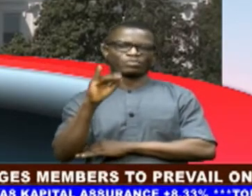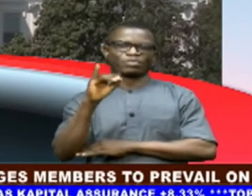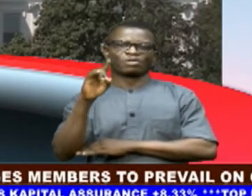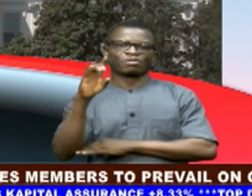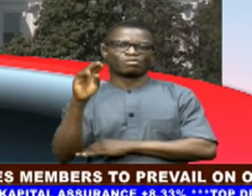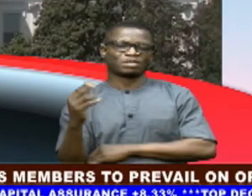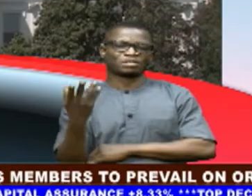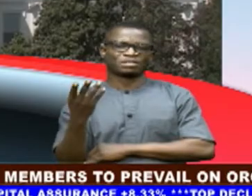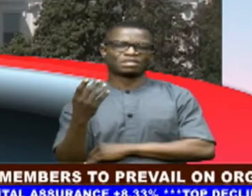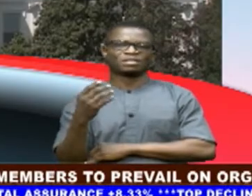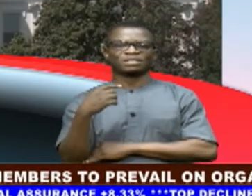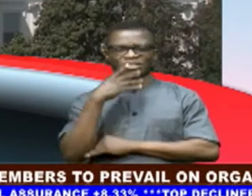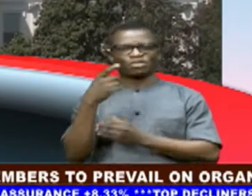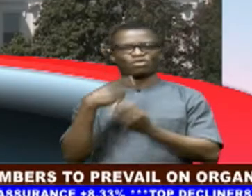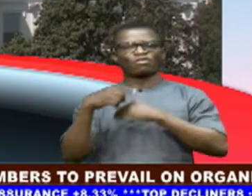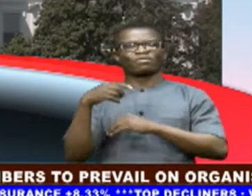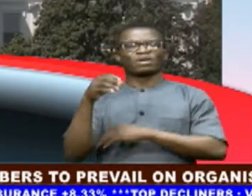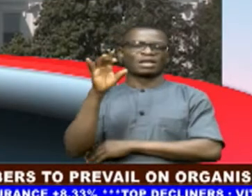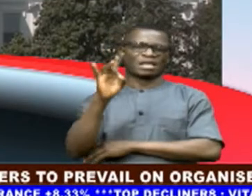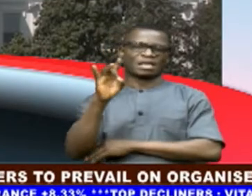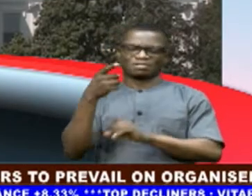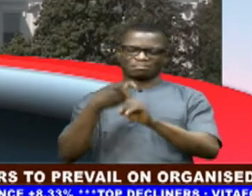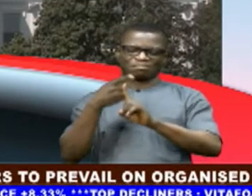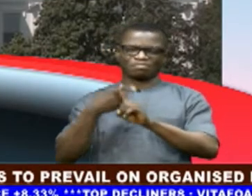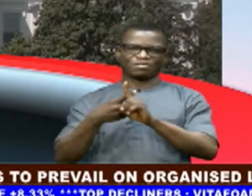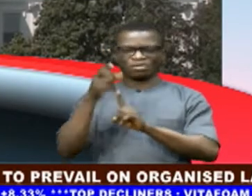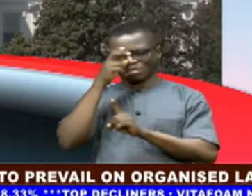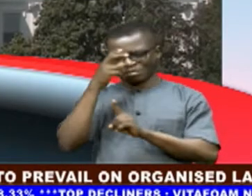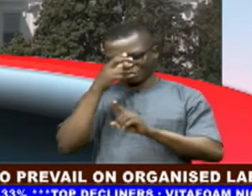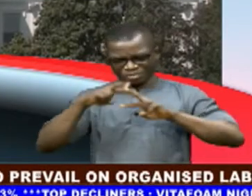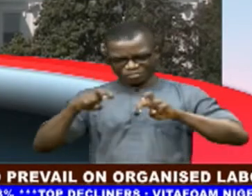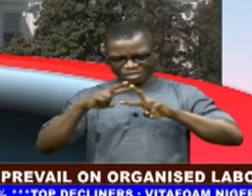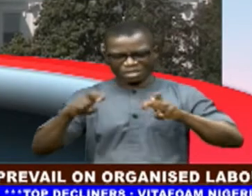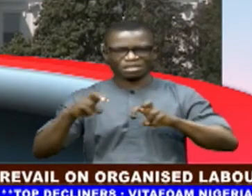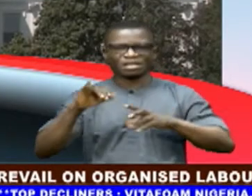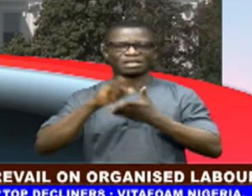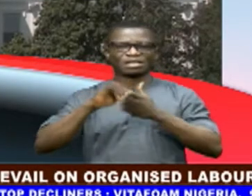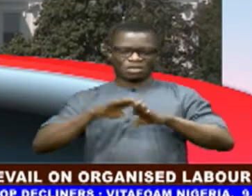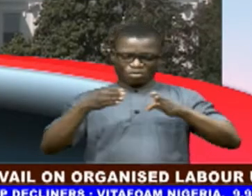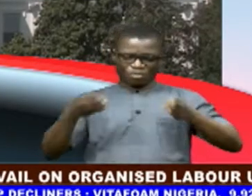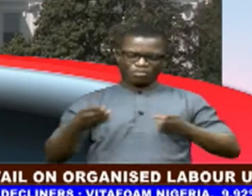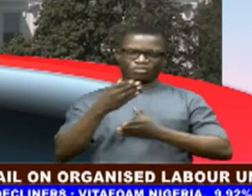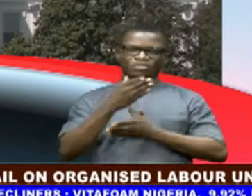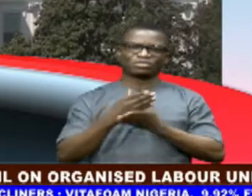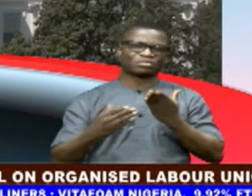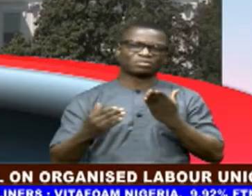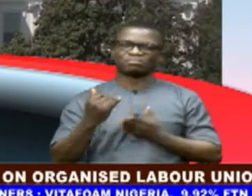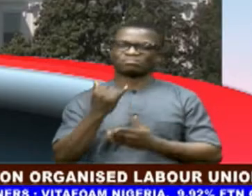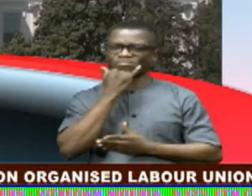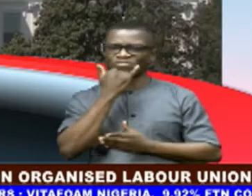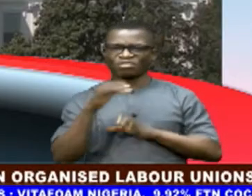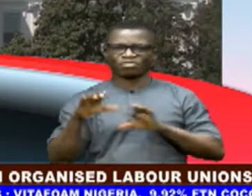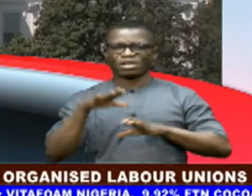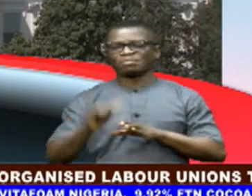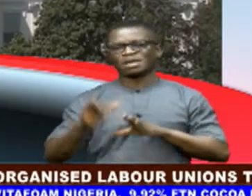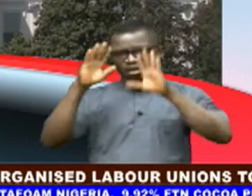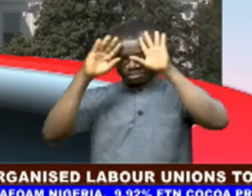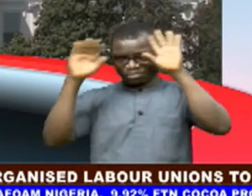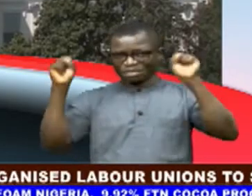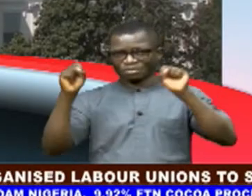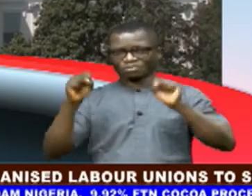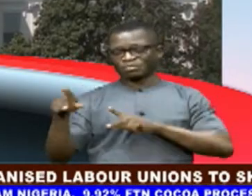an 8-month corruption investigation that has failed to uncover evidence of wrongdoings by the president. The party says